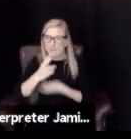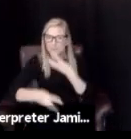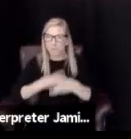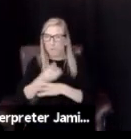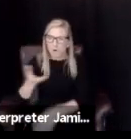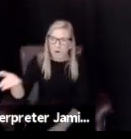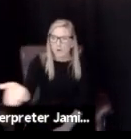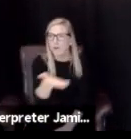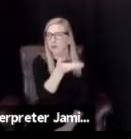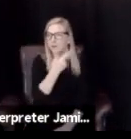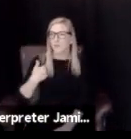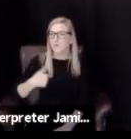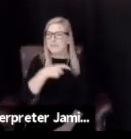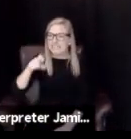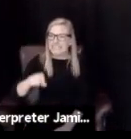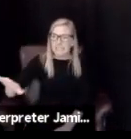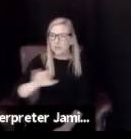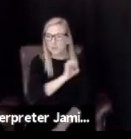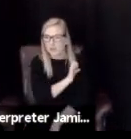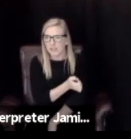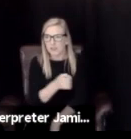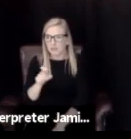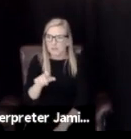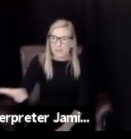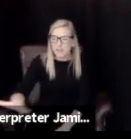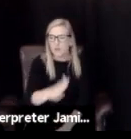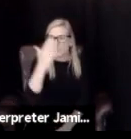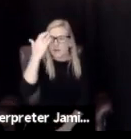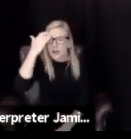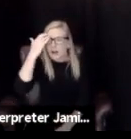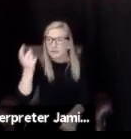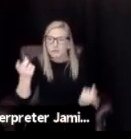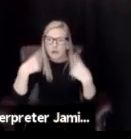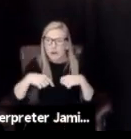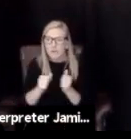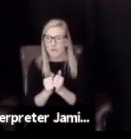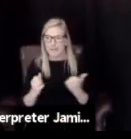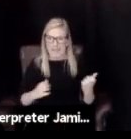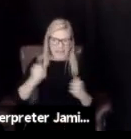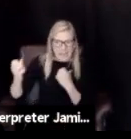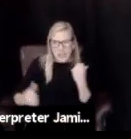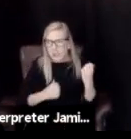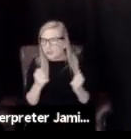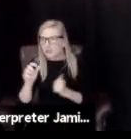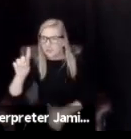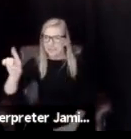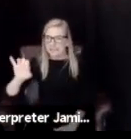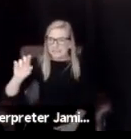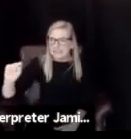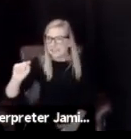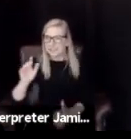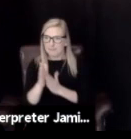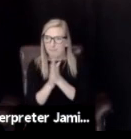We need your energy. We need your knowledge. We need you come with energy and zest and vivaciousness and